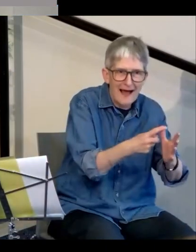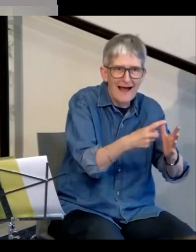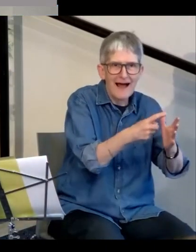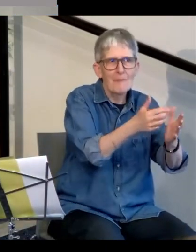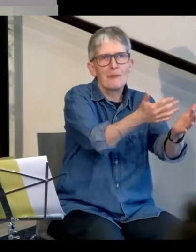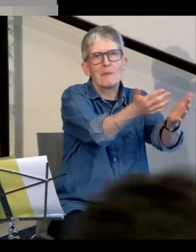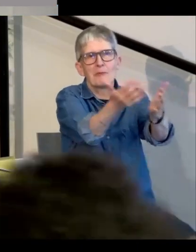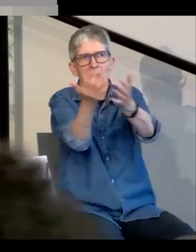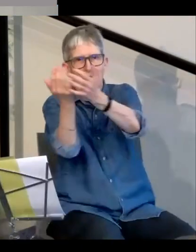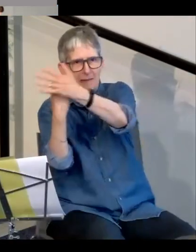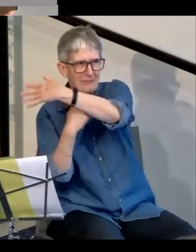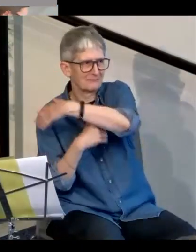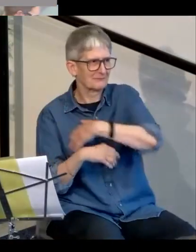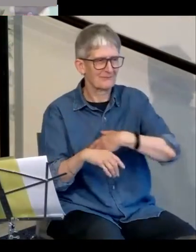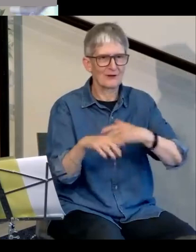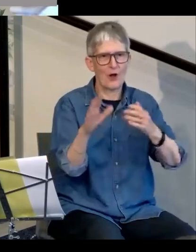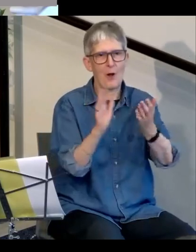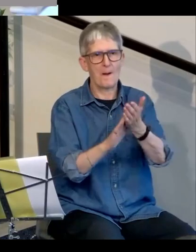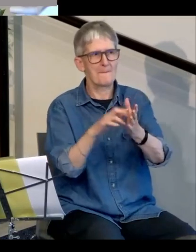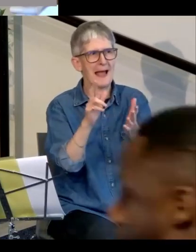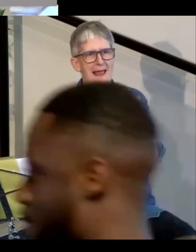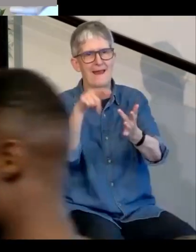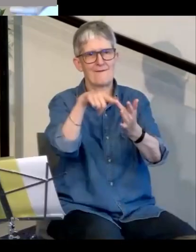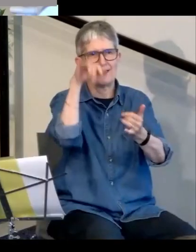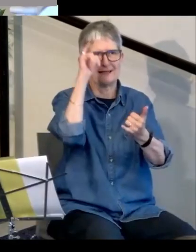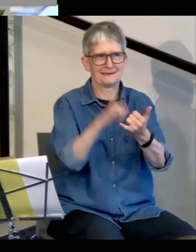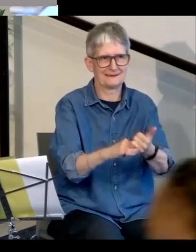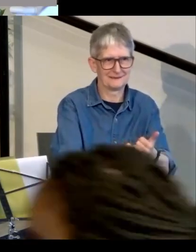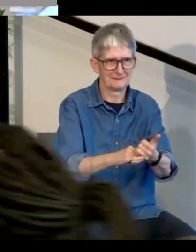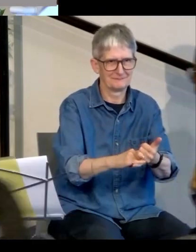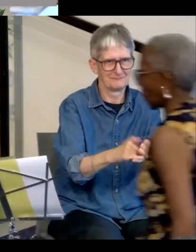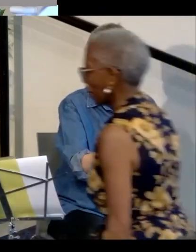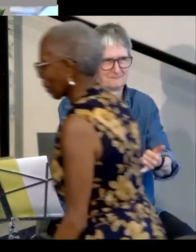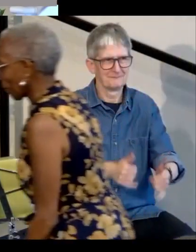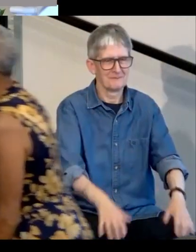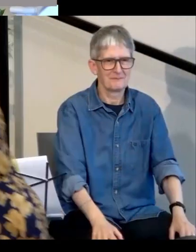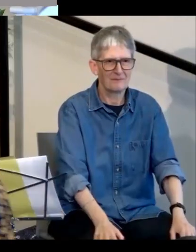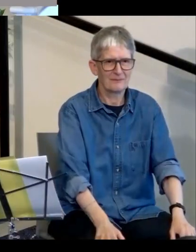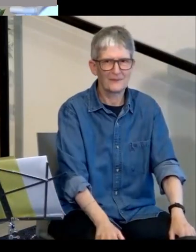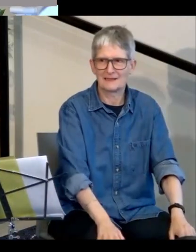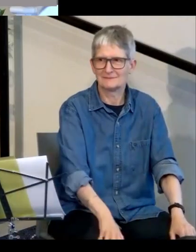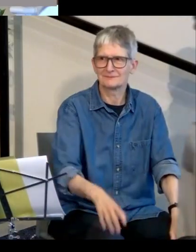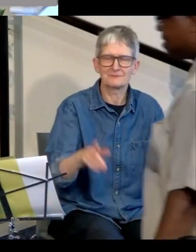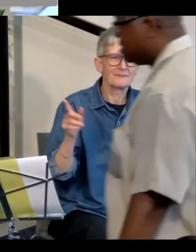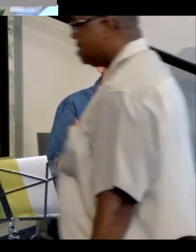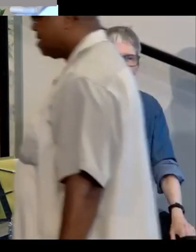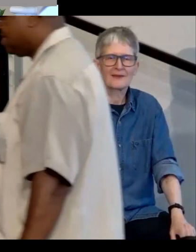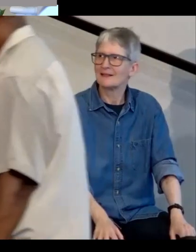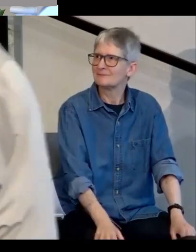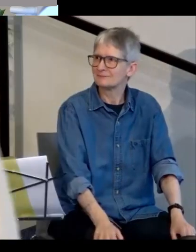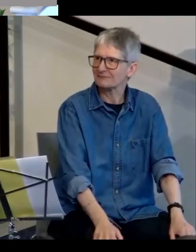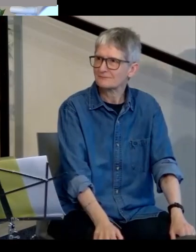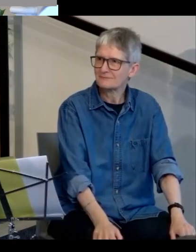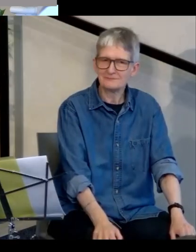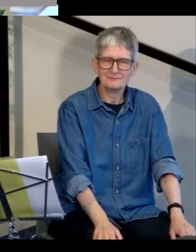930, so they're not here, or Mavis, if you go by those names and you have recently filled in a membership form, please do come